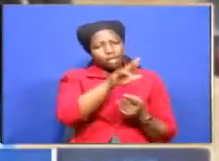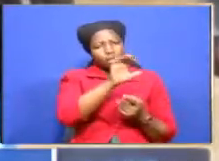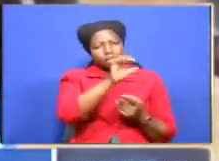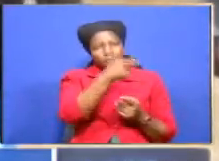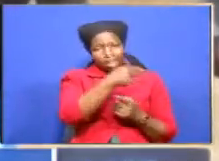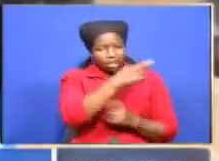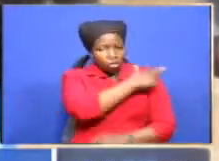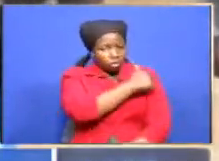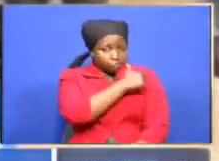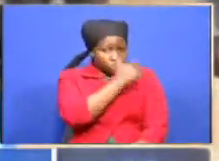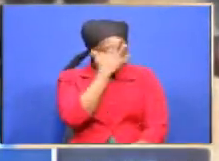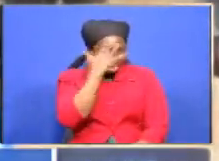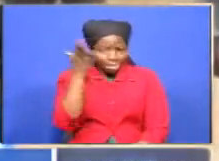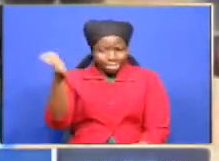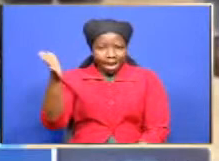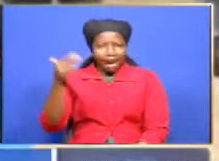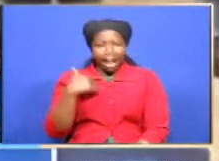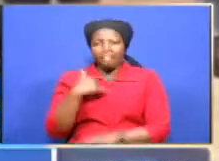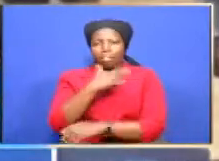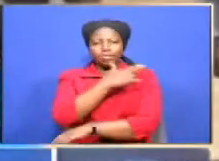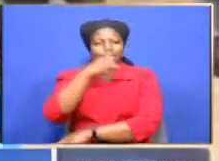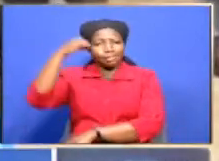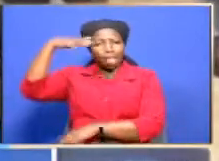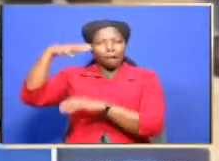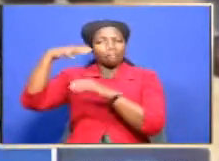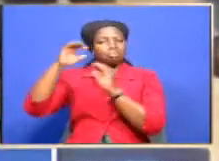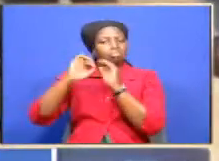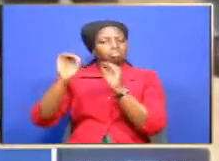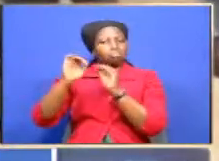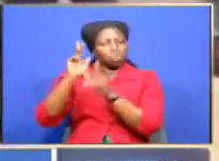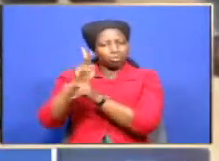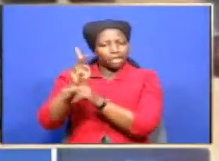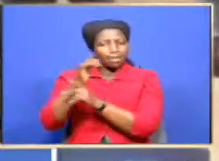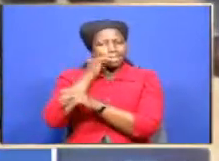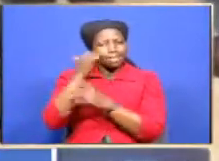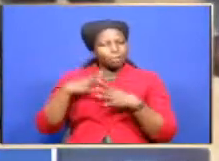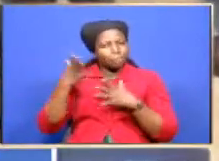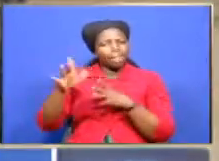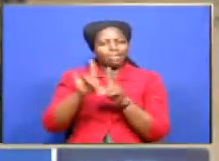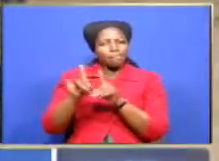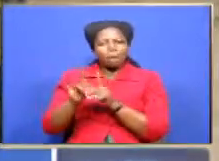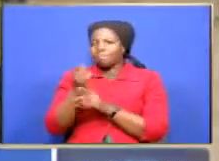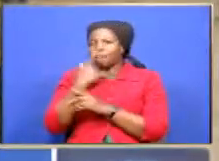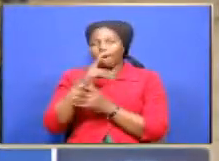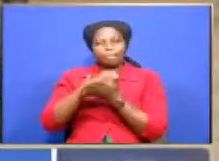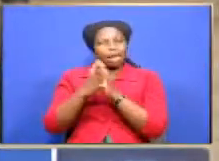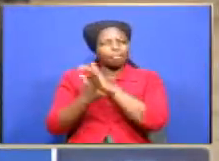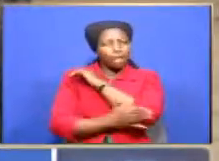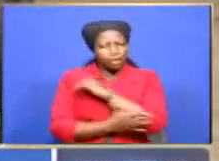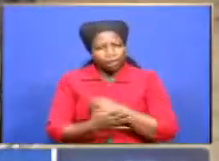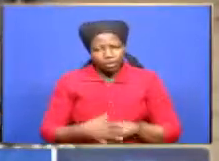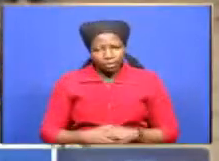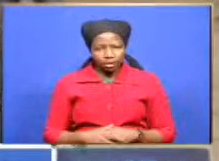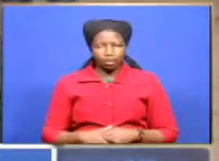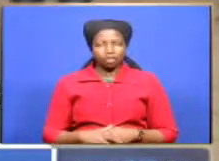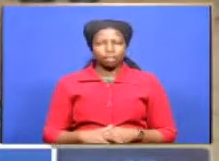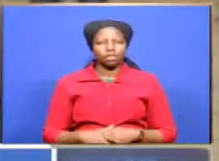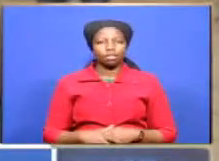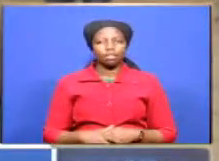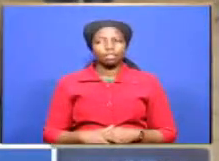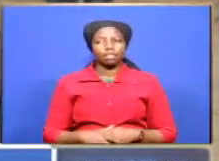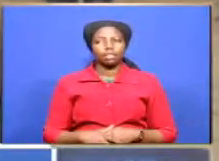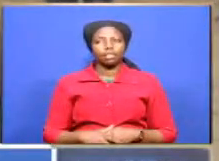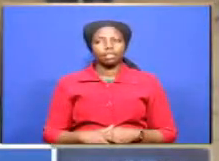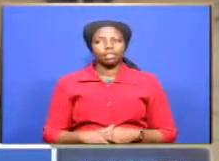sababu gani? Hakuna stima pale ya kuweza kuweka wagonjwa pale, na madawa pia yanaharibika. We cannot be, you know, kept in